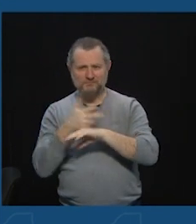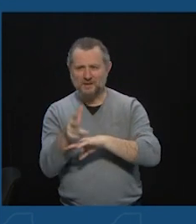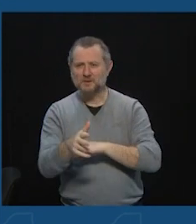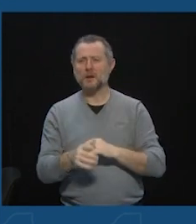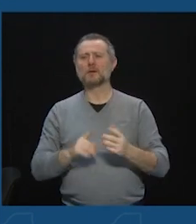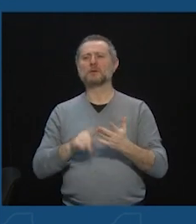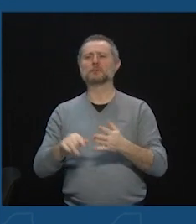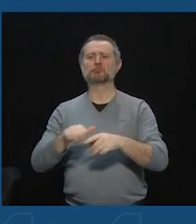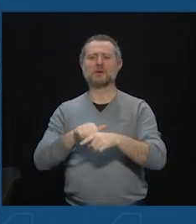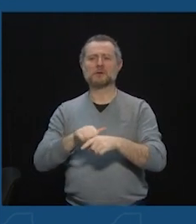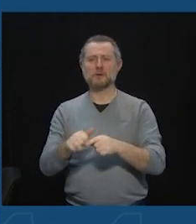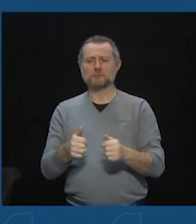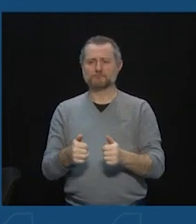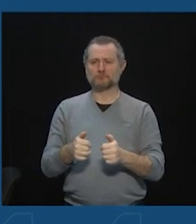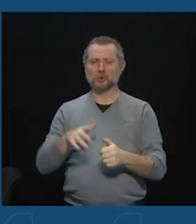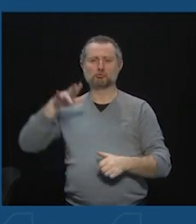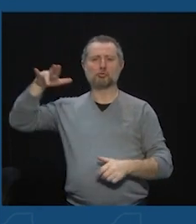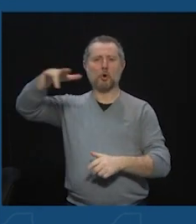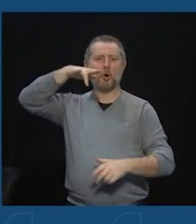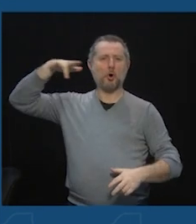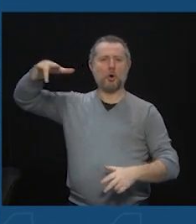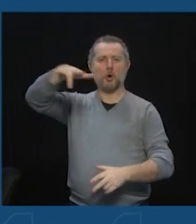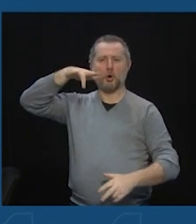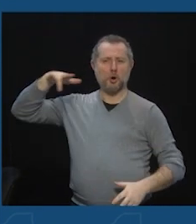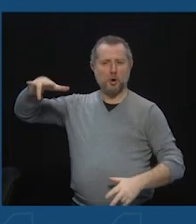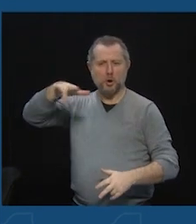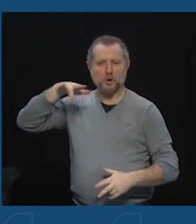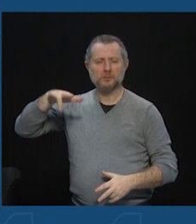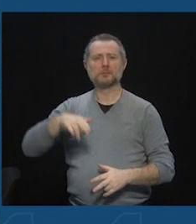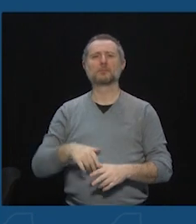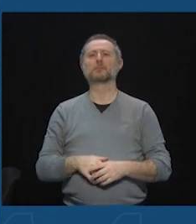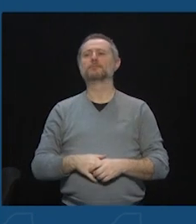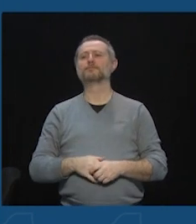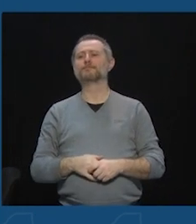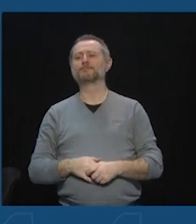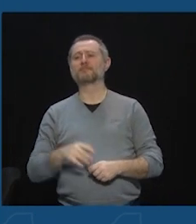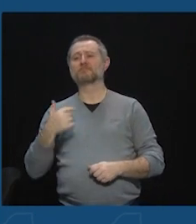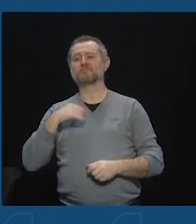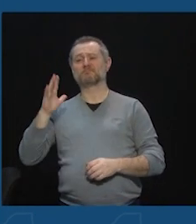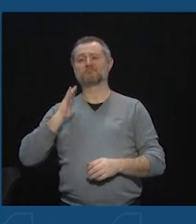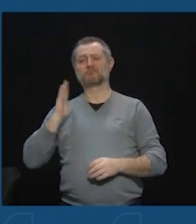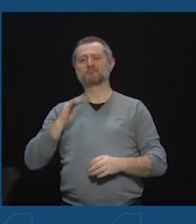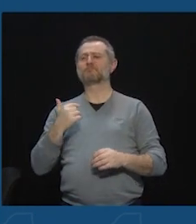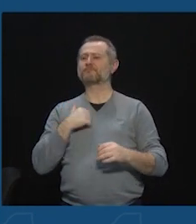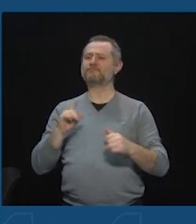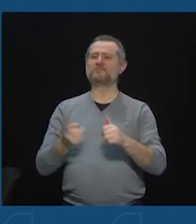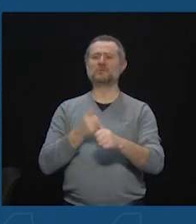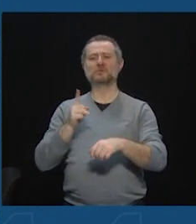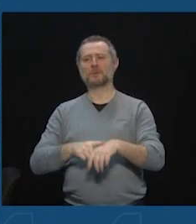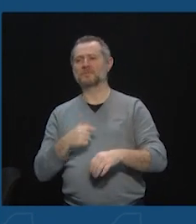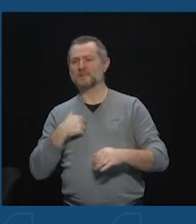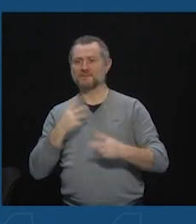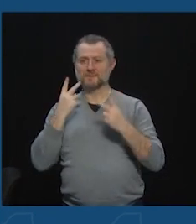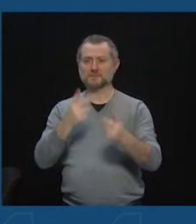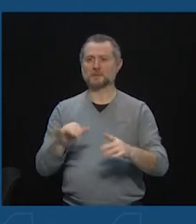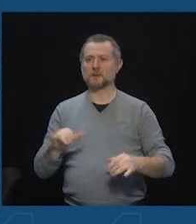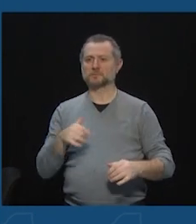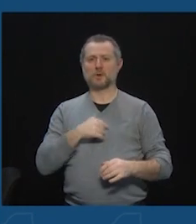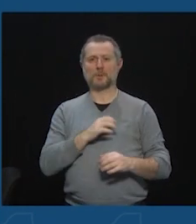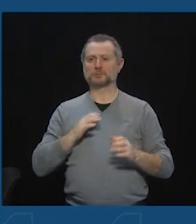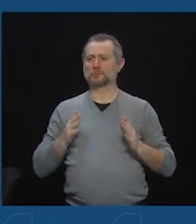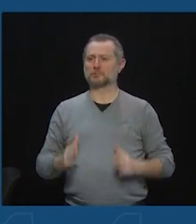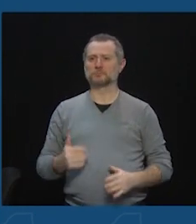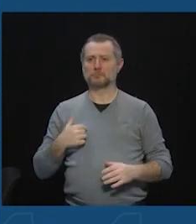rescue. And when I first visited as commissioner, my initial response, my initial reaction was, this place